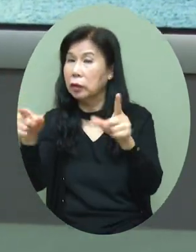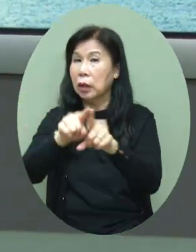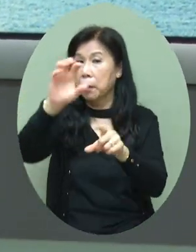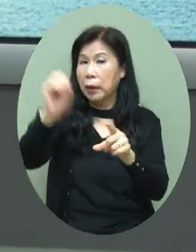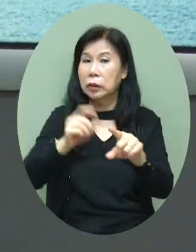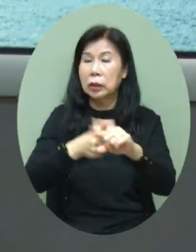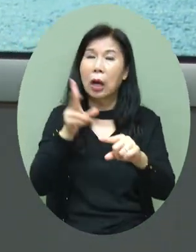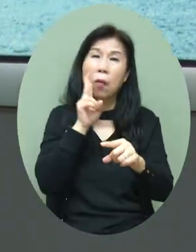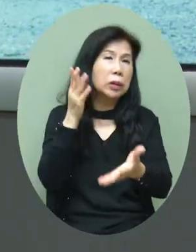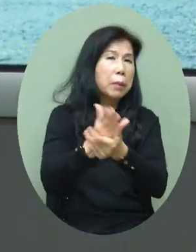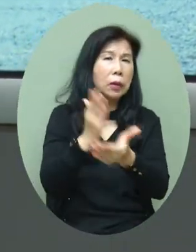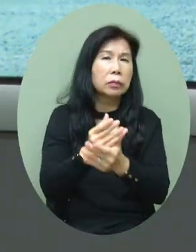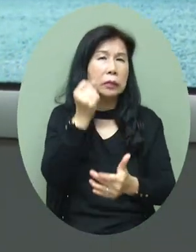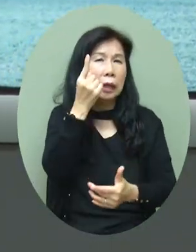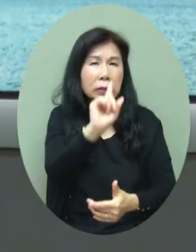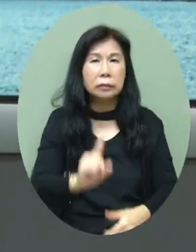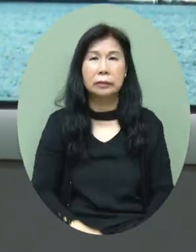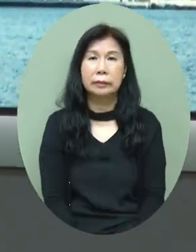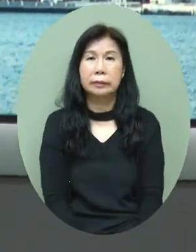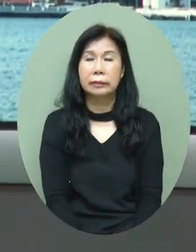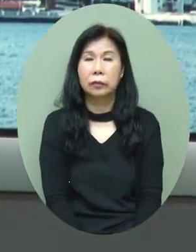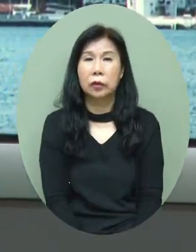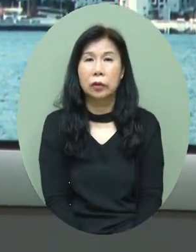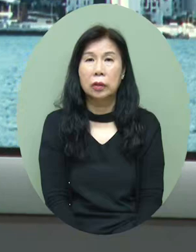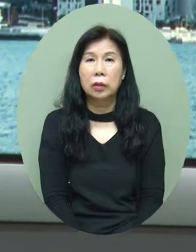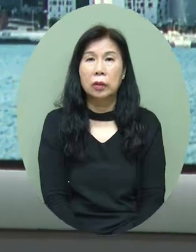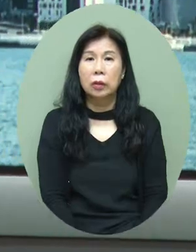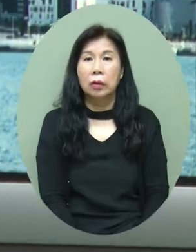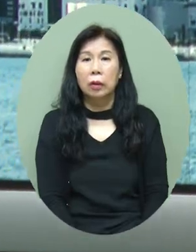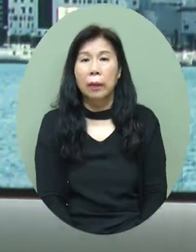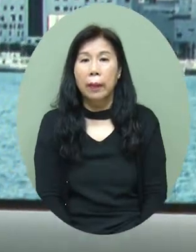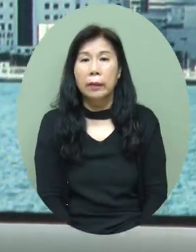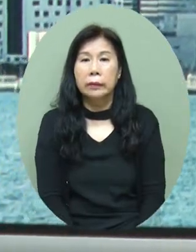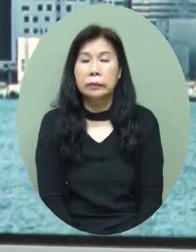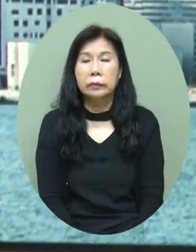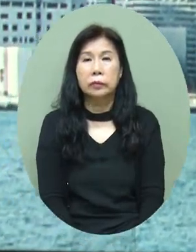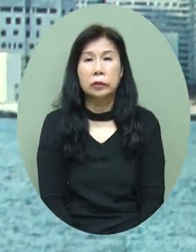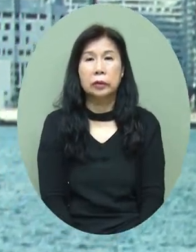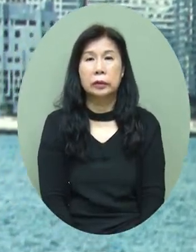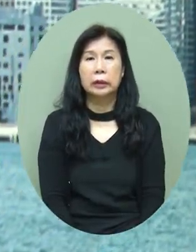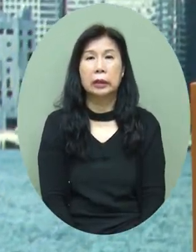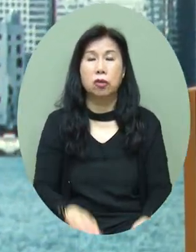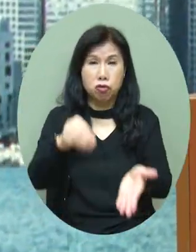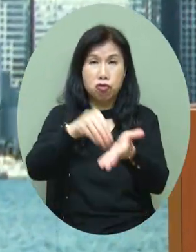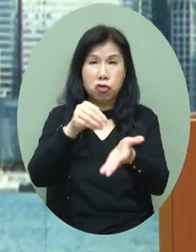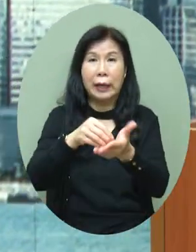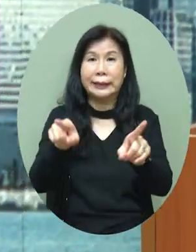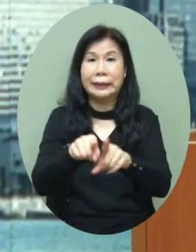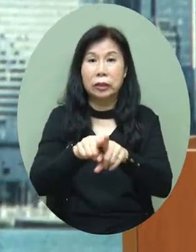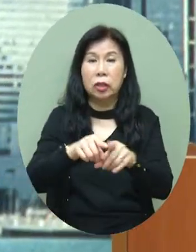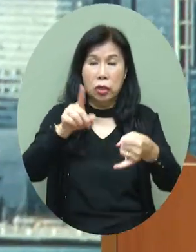The net PTIs, the pay trend indicators, the net indicators, has never been the